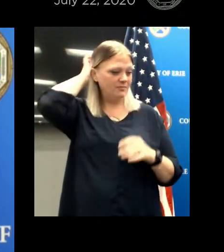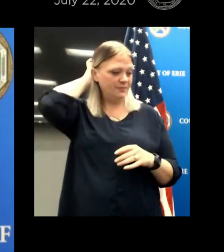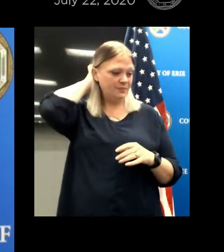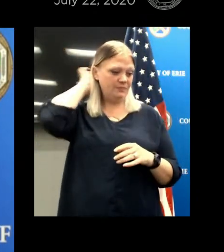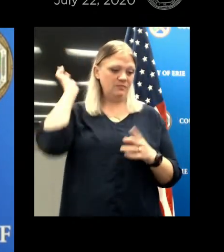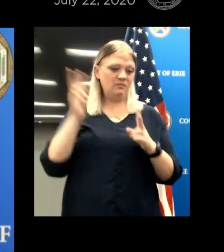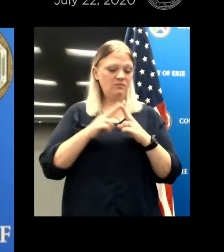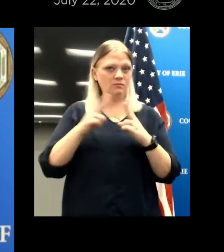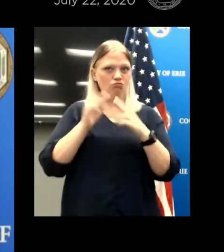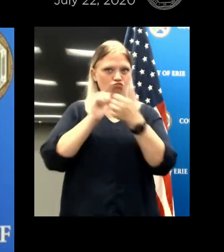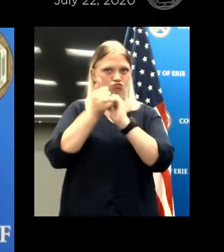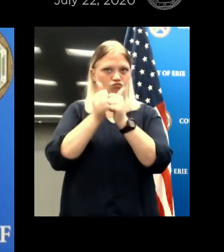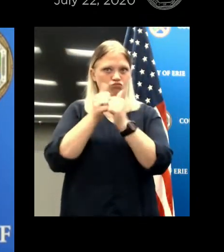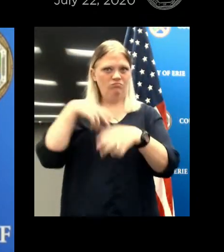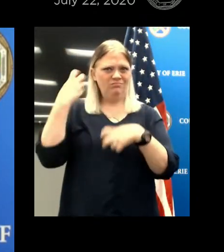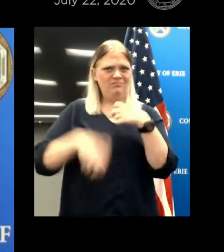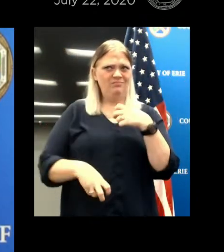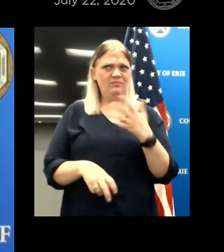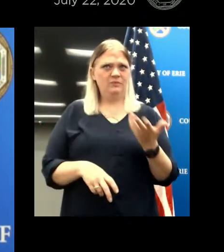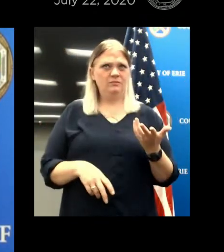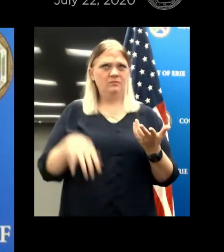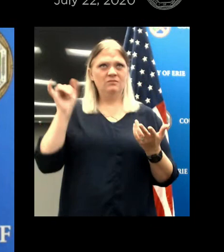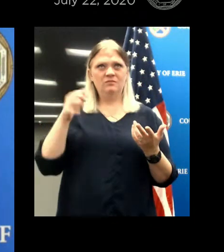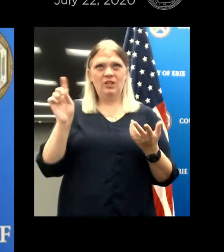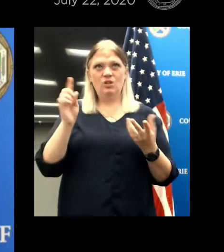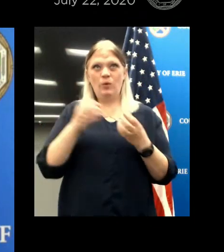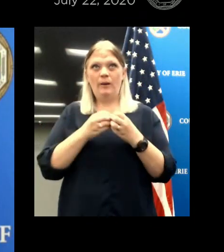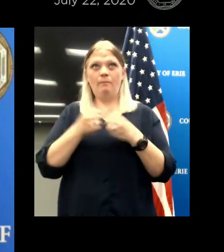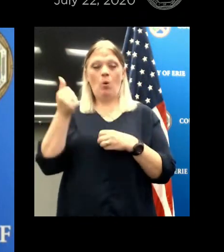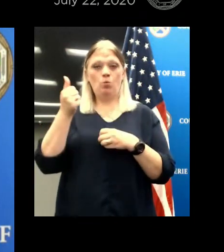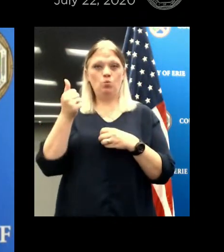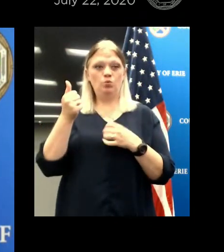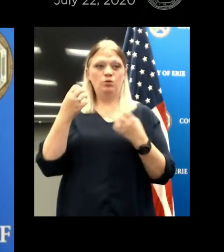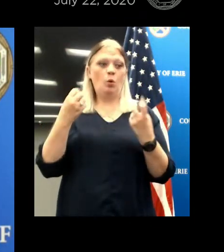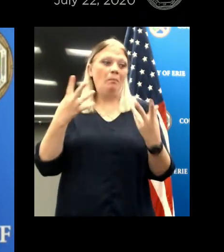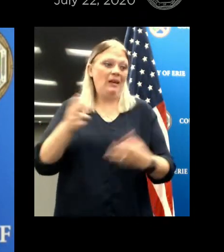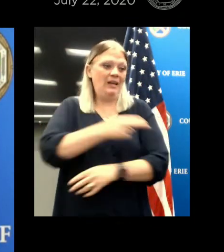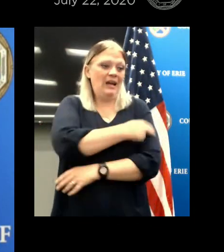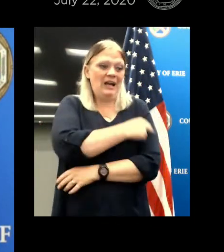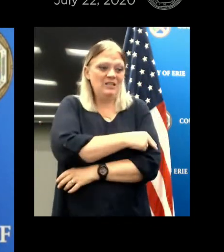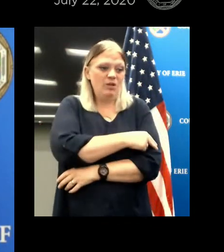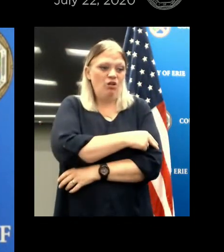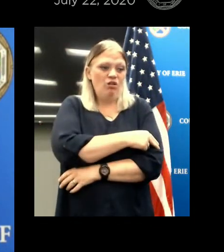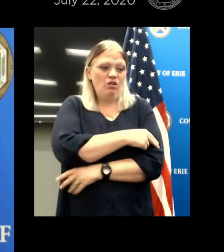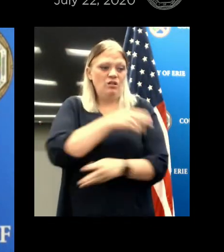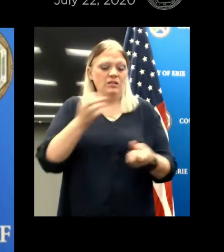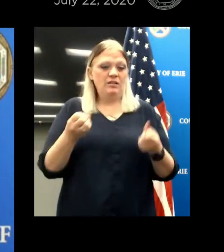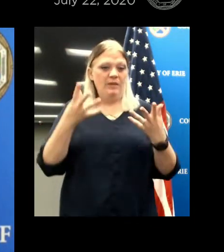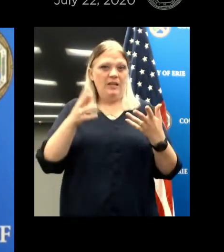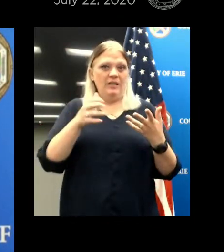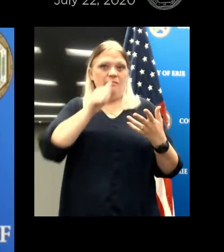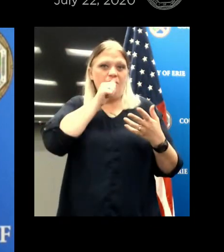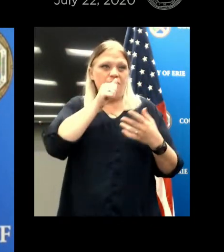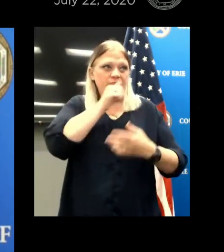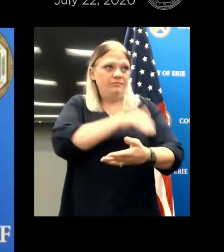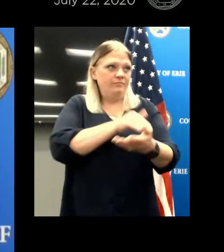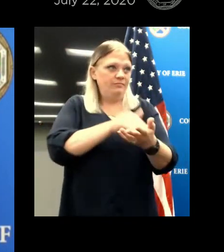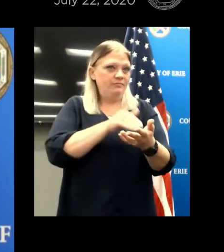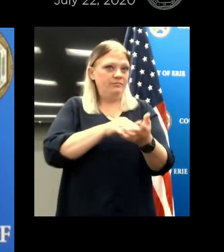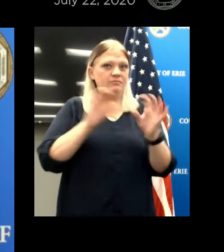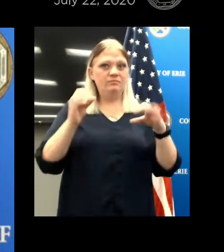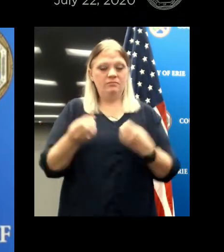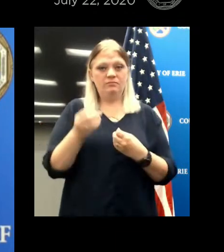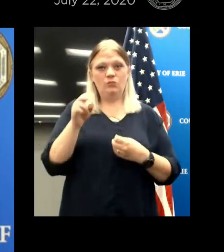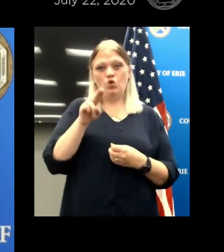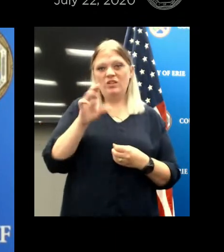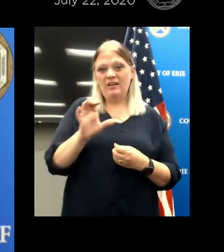it's very competitive. It's difficult, and this is where many hospitals, many private physicians' offices, many